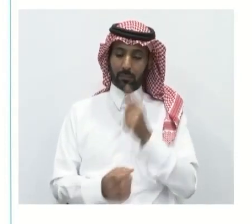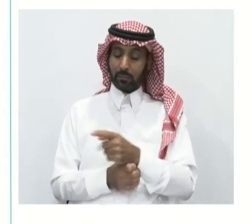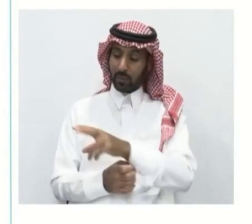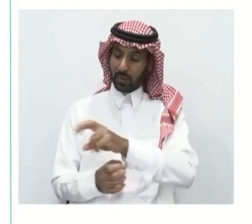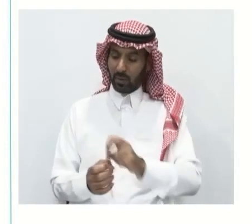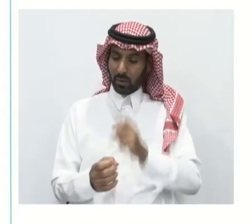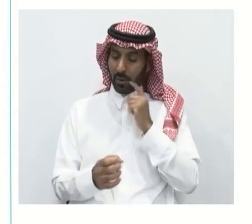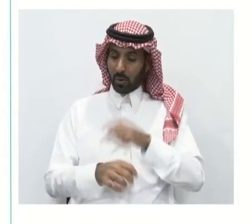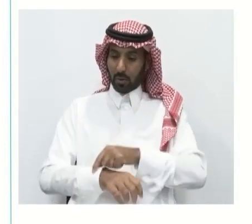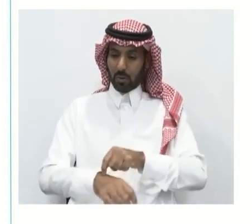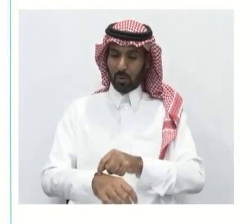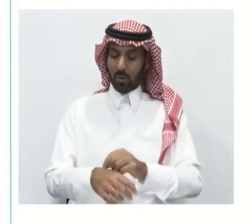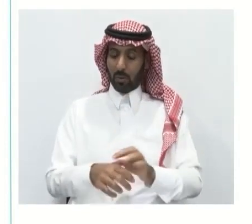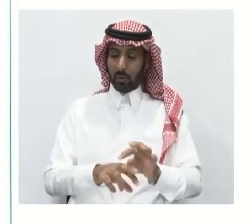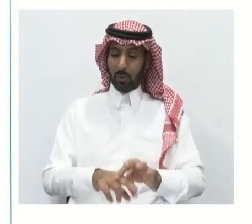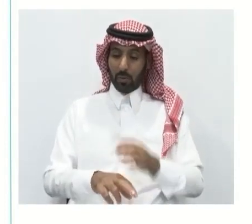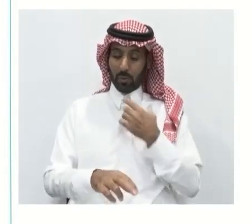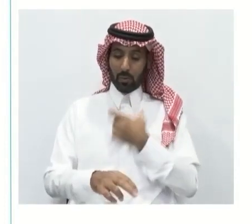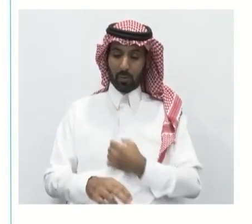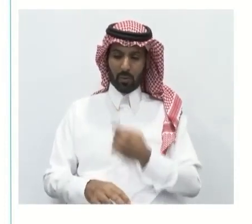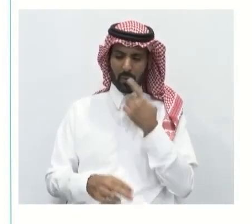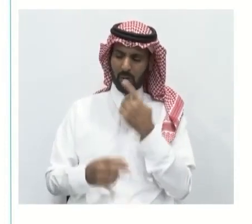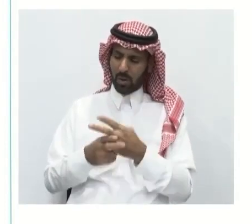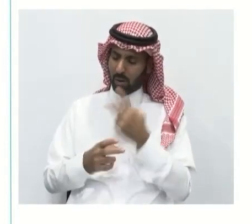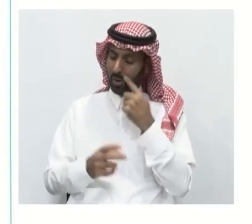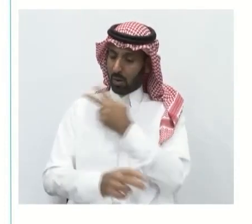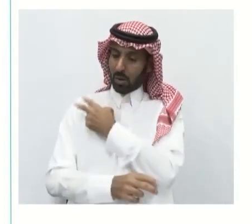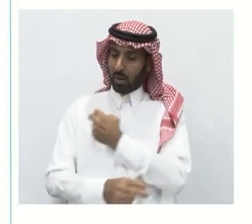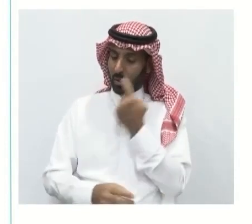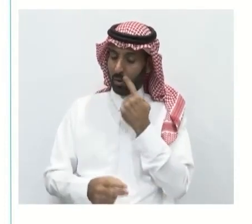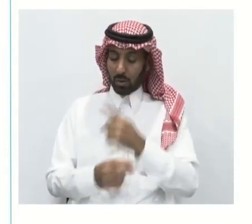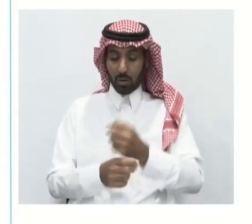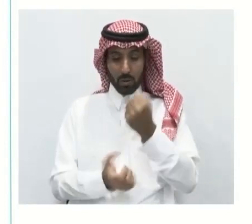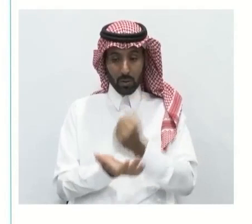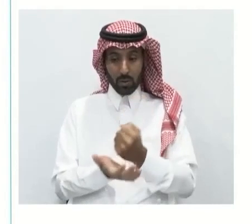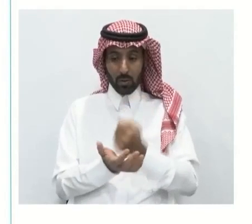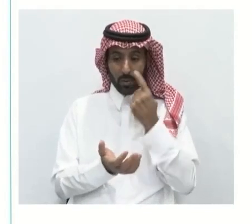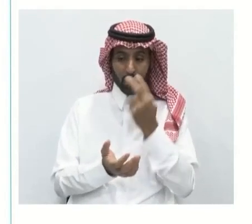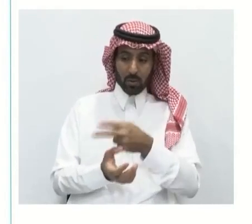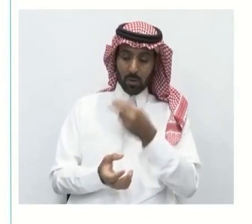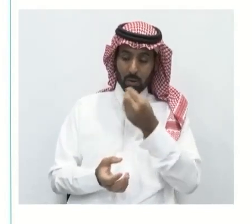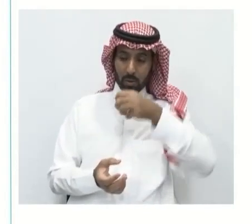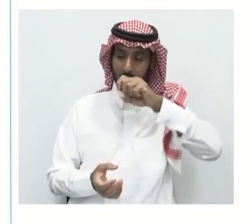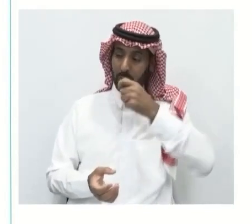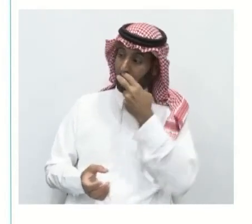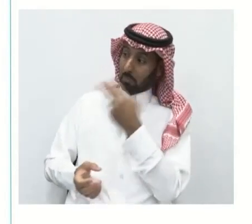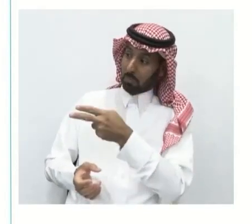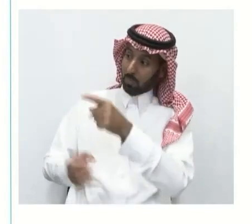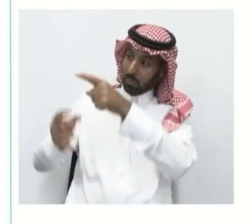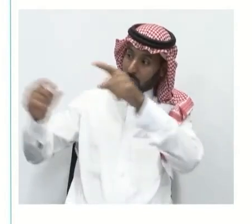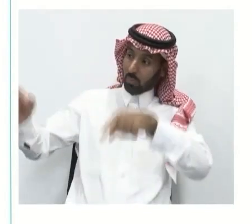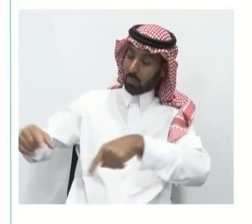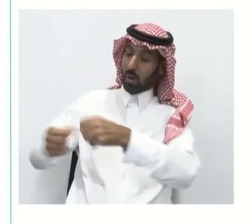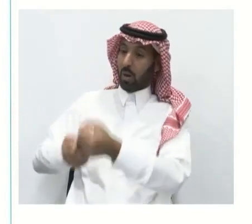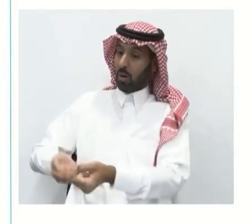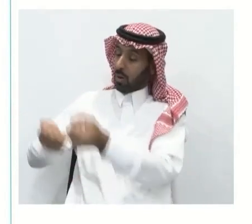stolen jewels. Detective Combs was at the coffee shop around the corner when he learned that Jones's jewelry had been broken into.